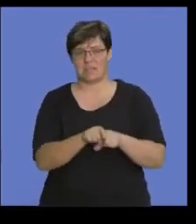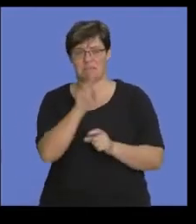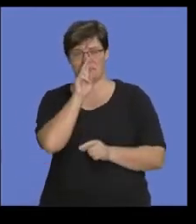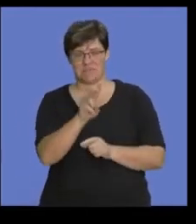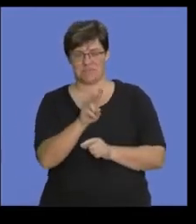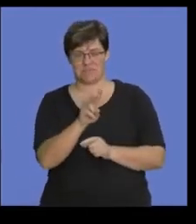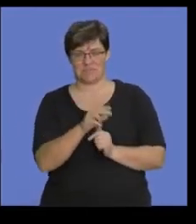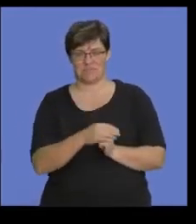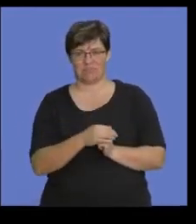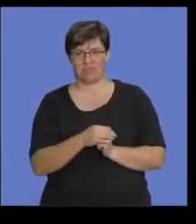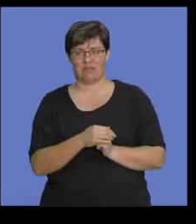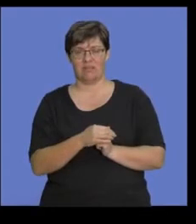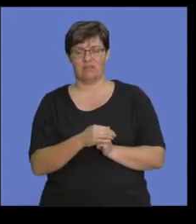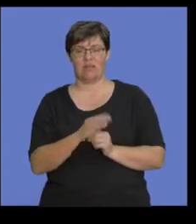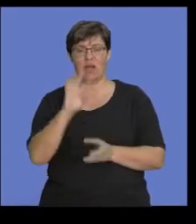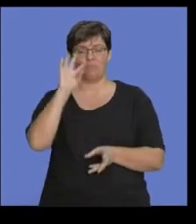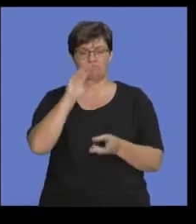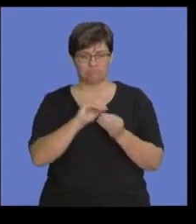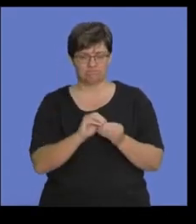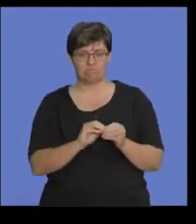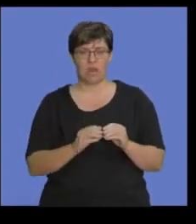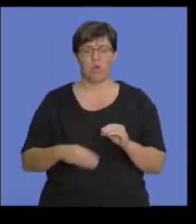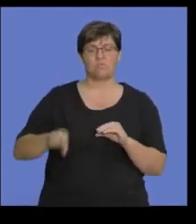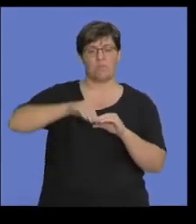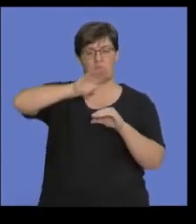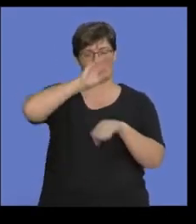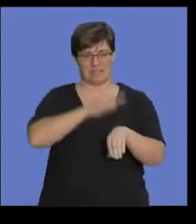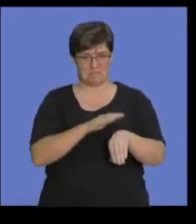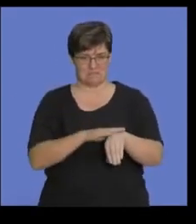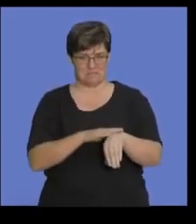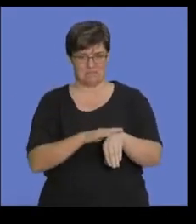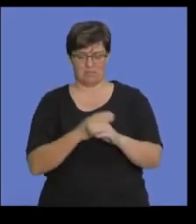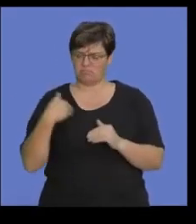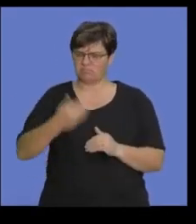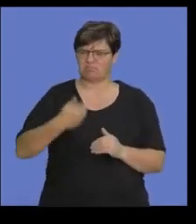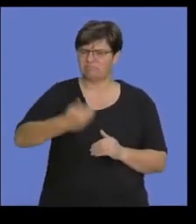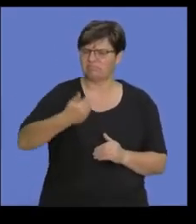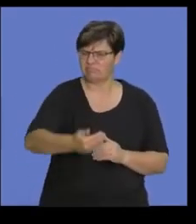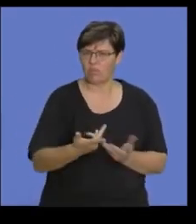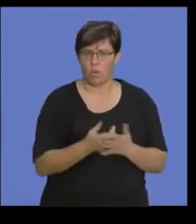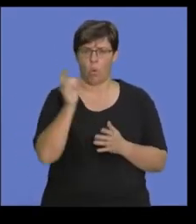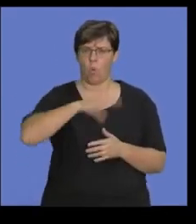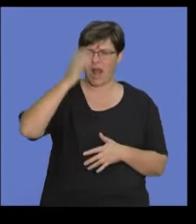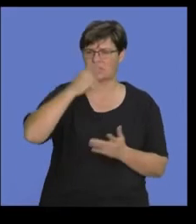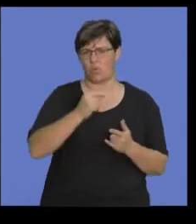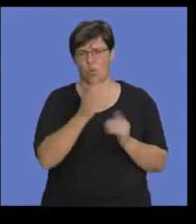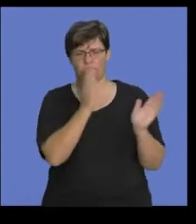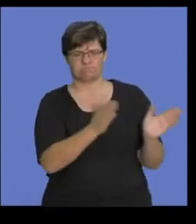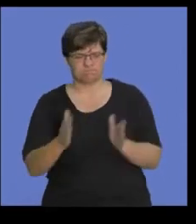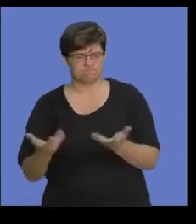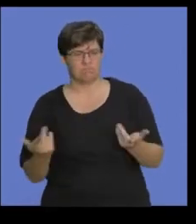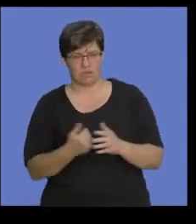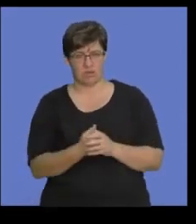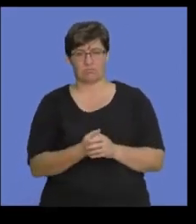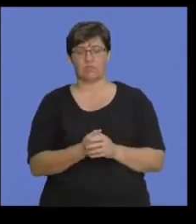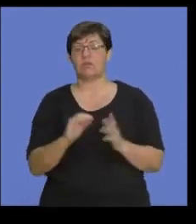the compounding period, which means how often do you get your interest. Remember,